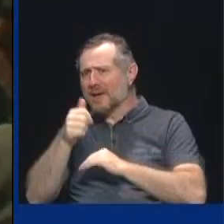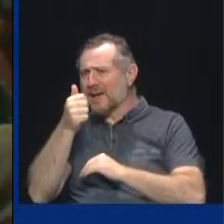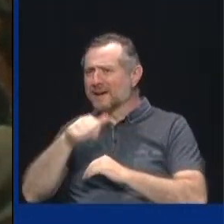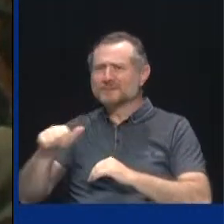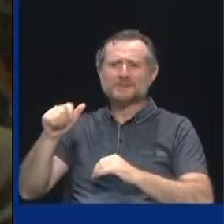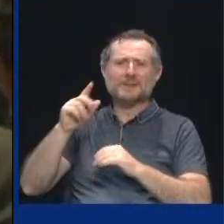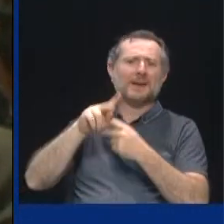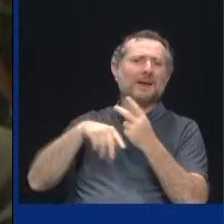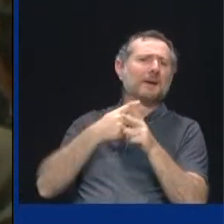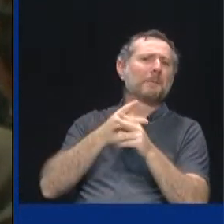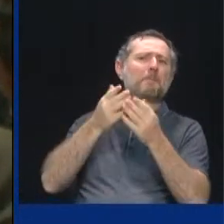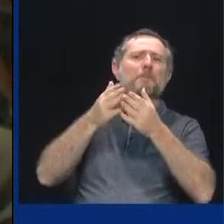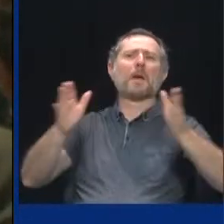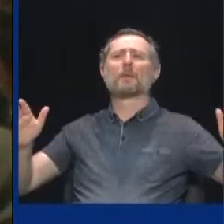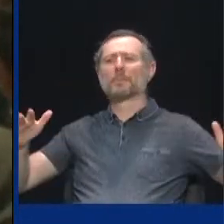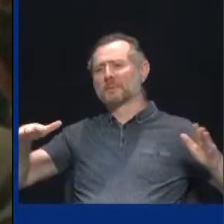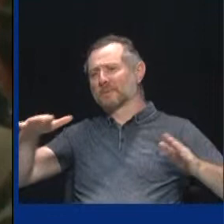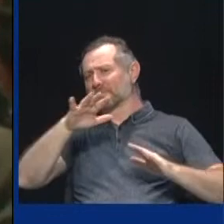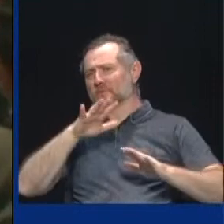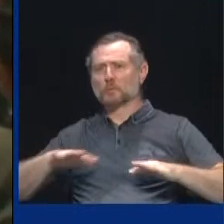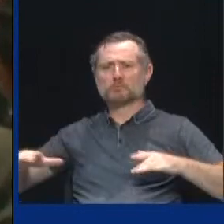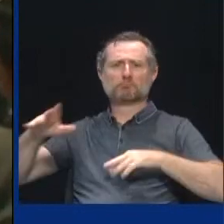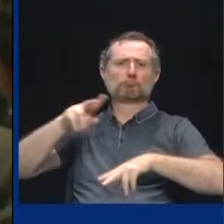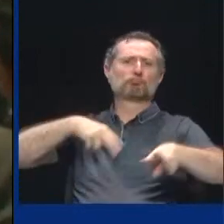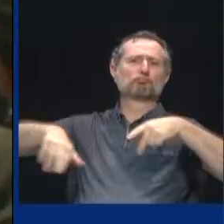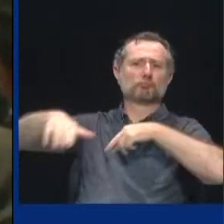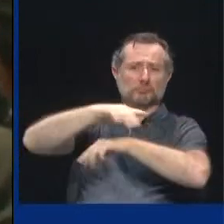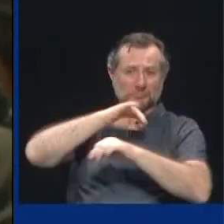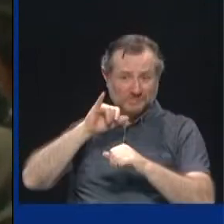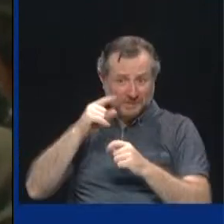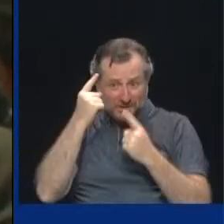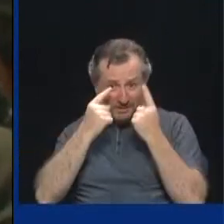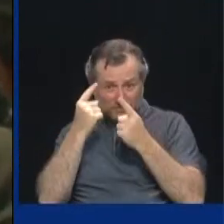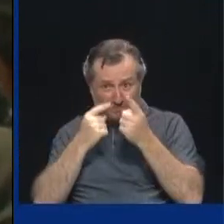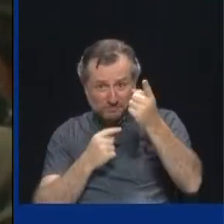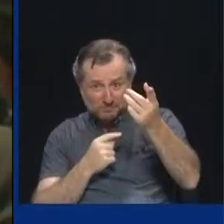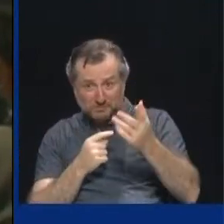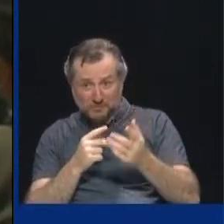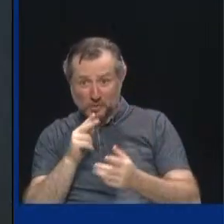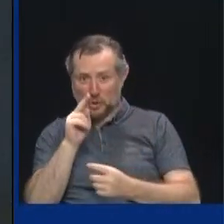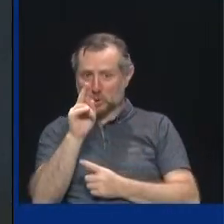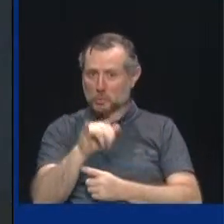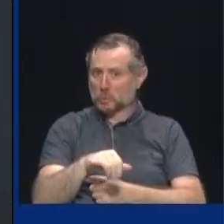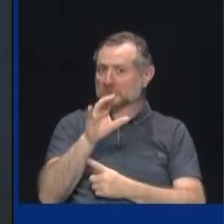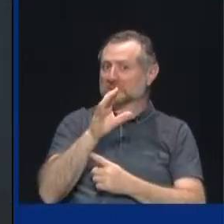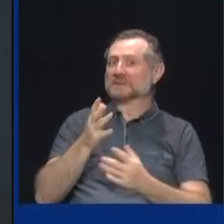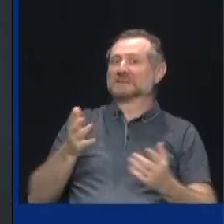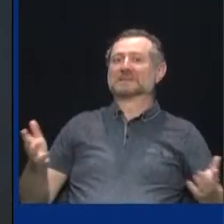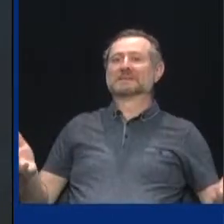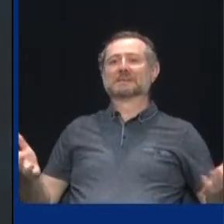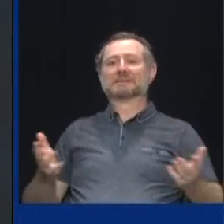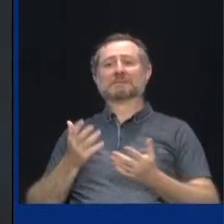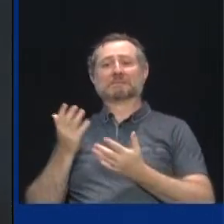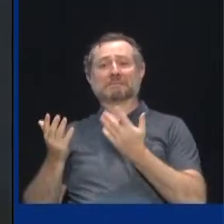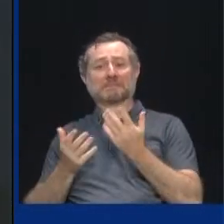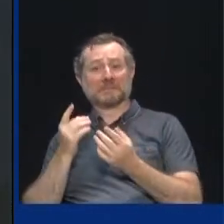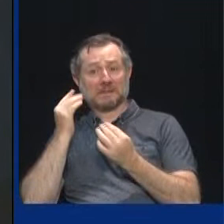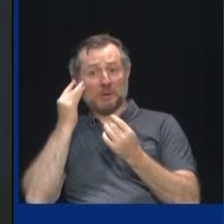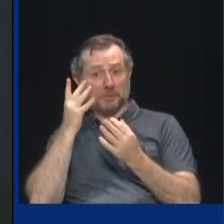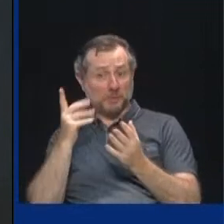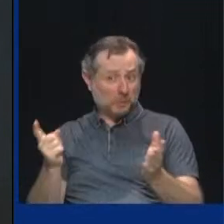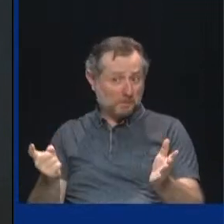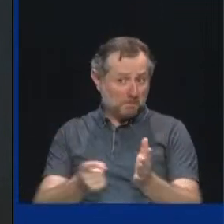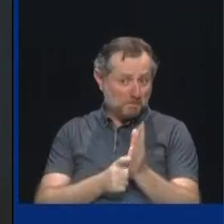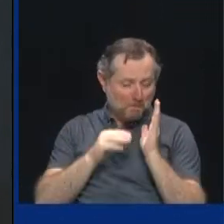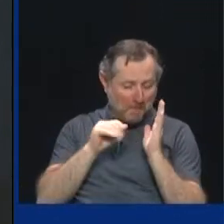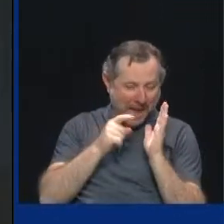could think about or consider something that New York City now is saying, mandating either a vaccine or a weekly test